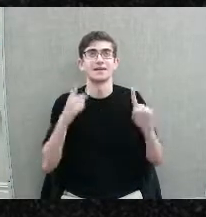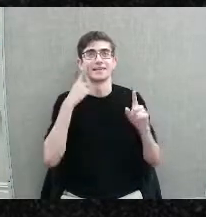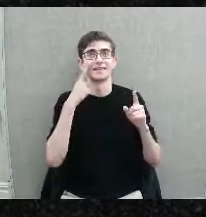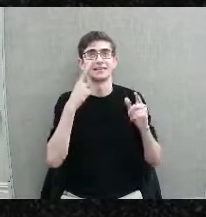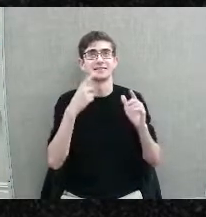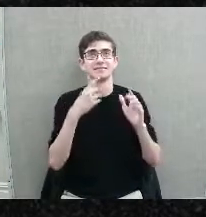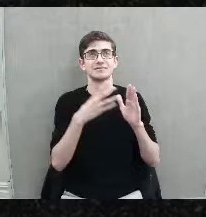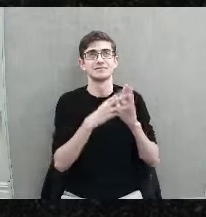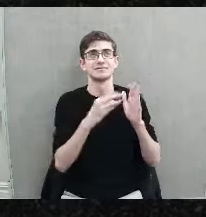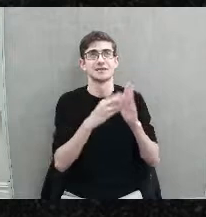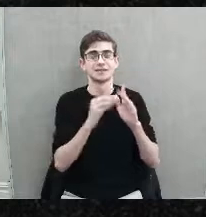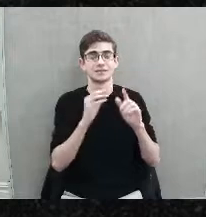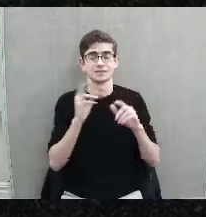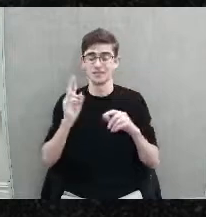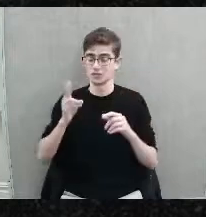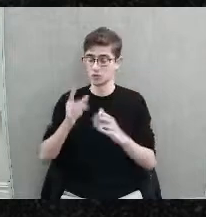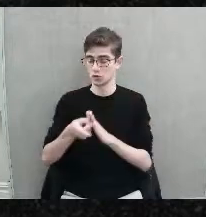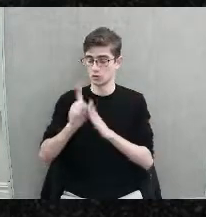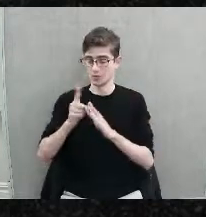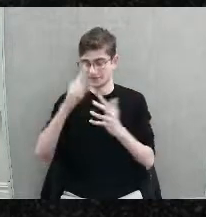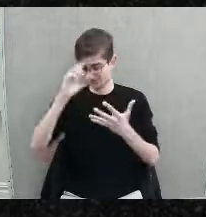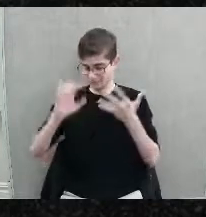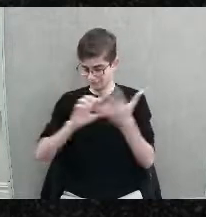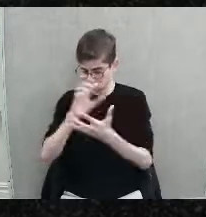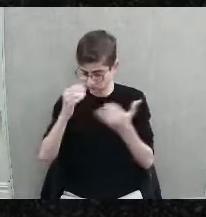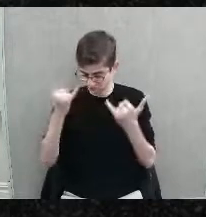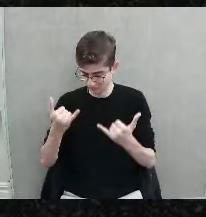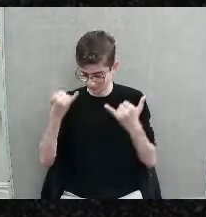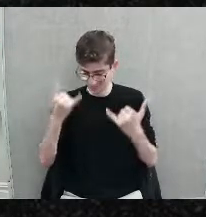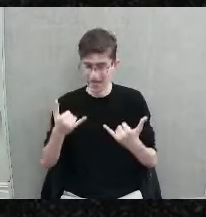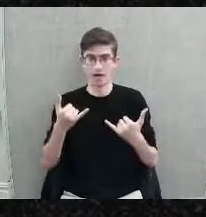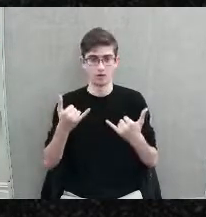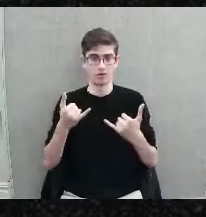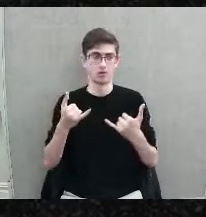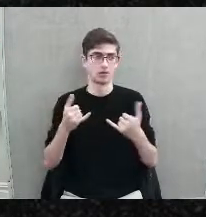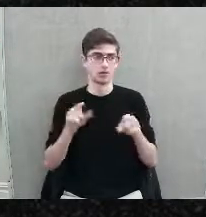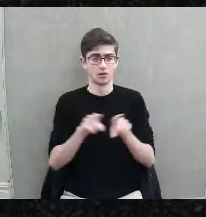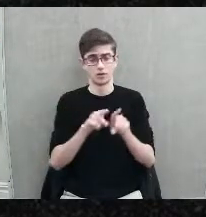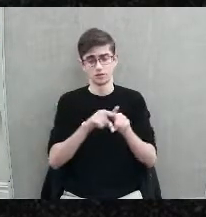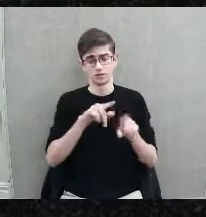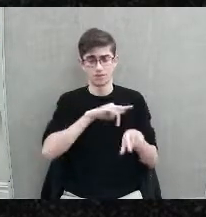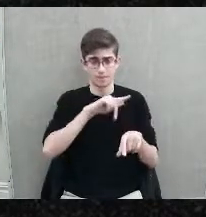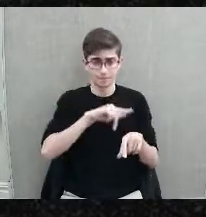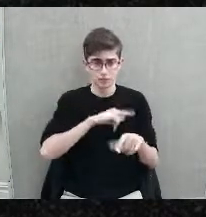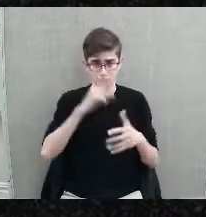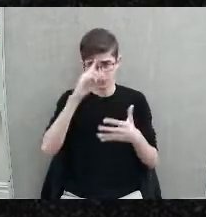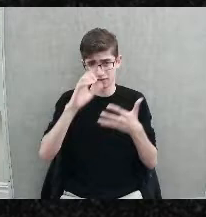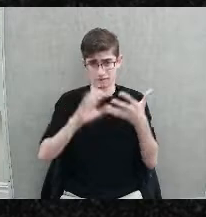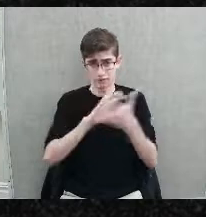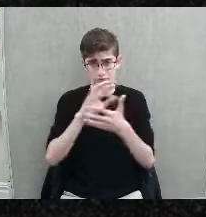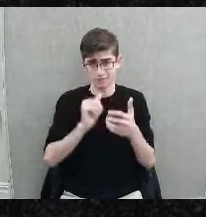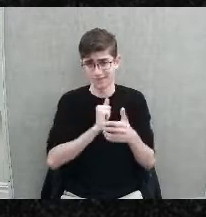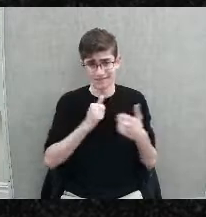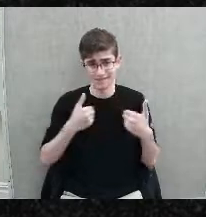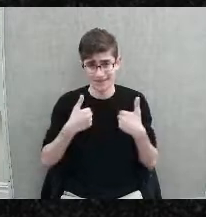of historical moment of confusion that we're in, as well as in the personal confusion that I have.